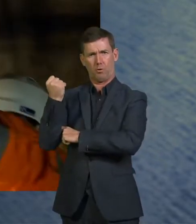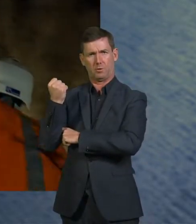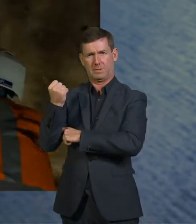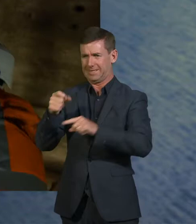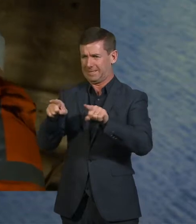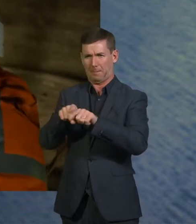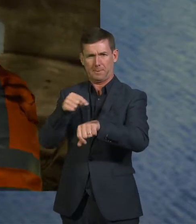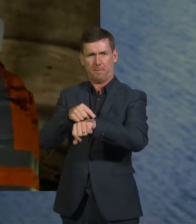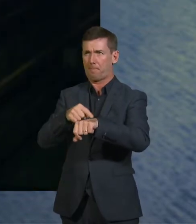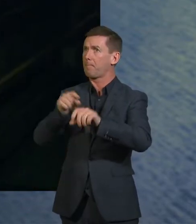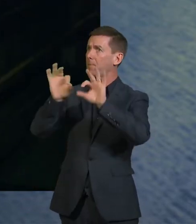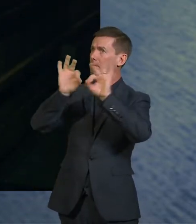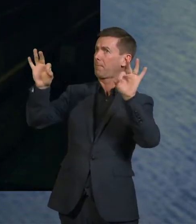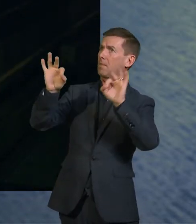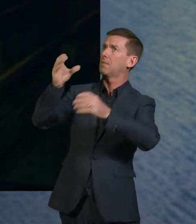are replaced.